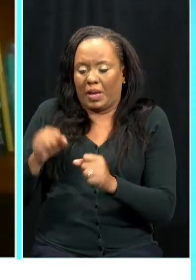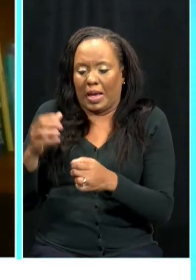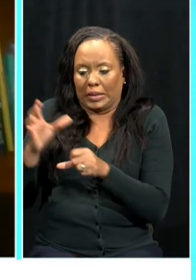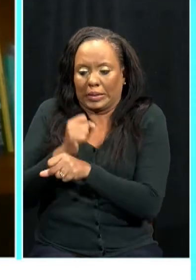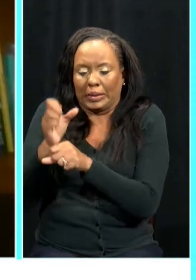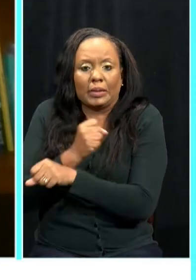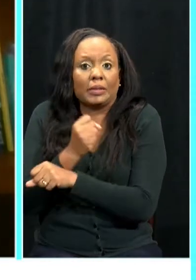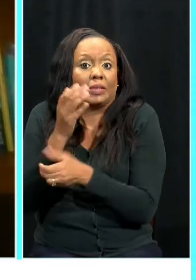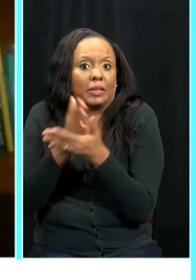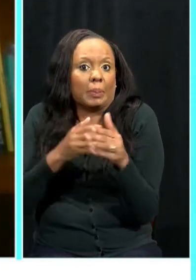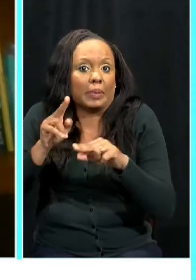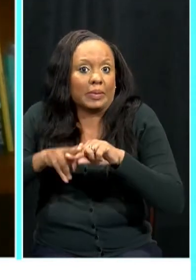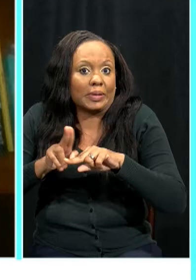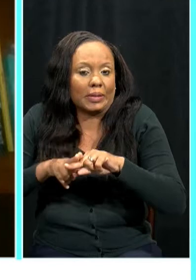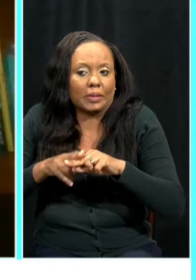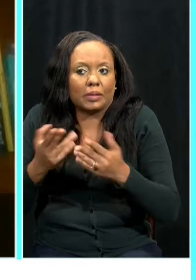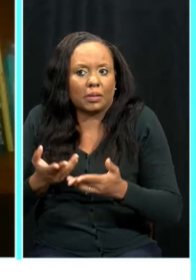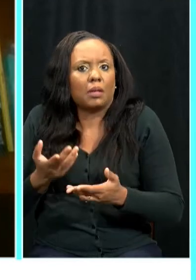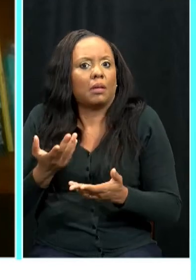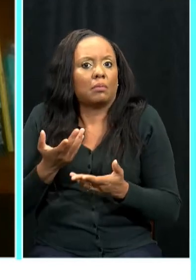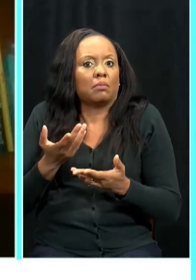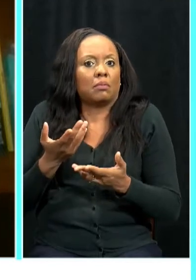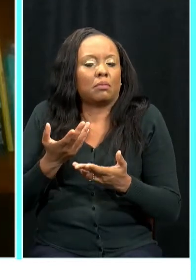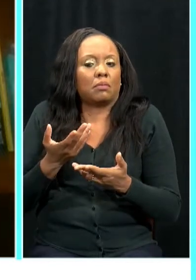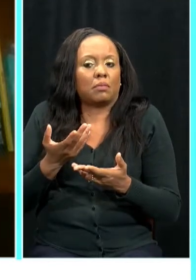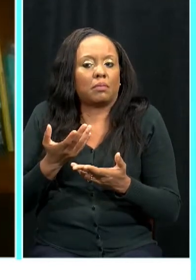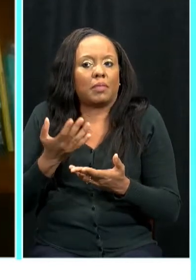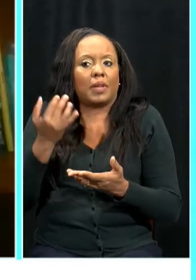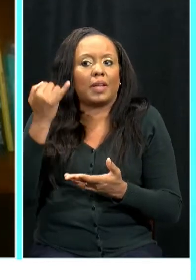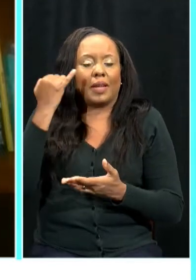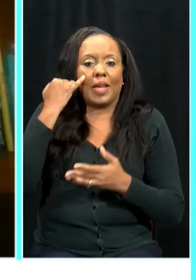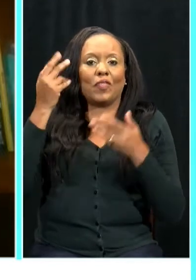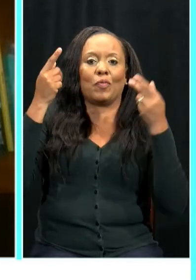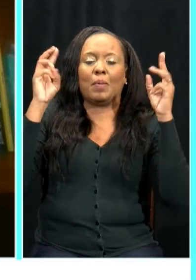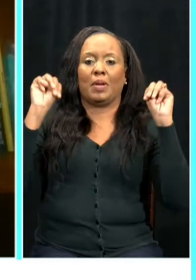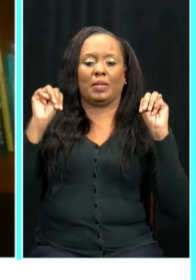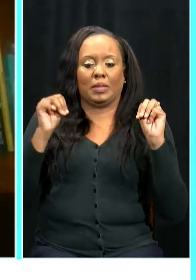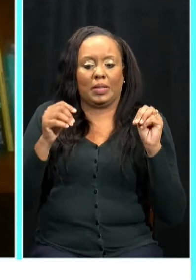Now, the other thing too is, and a critical view to me, is